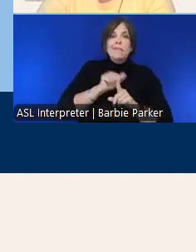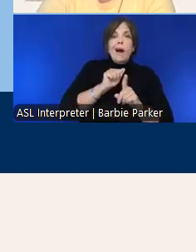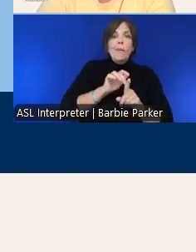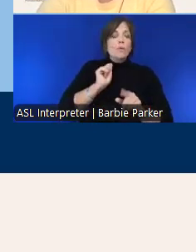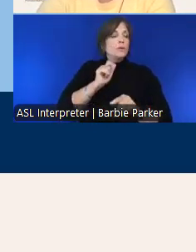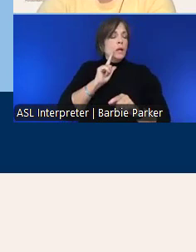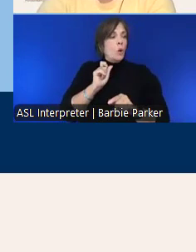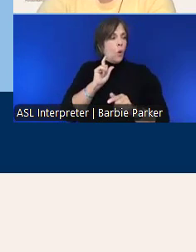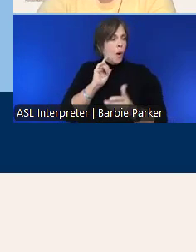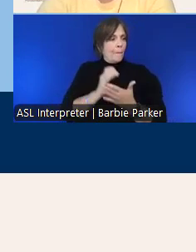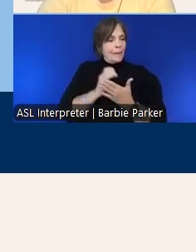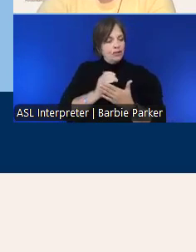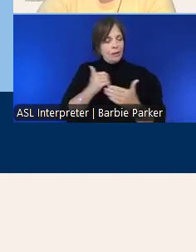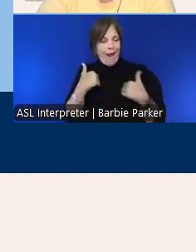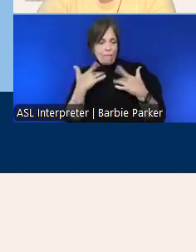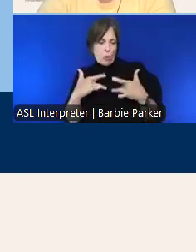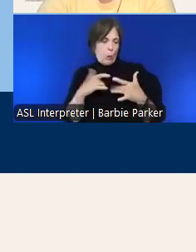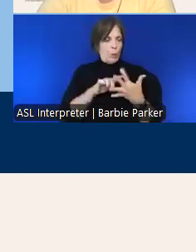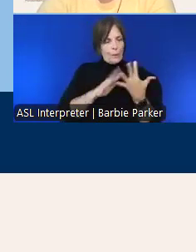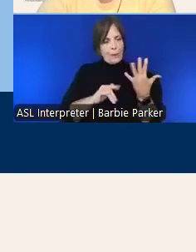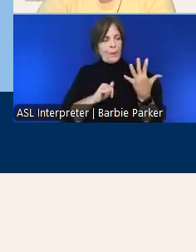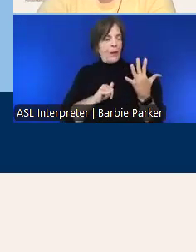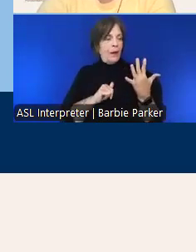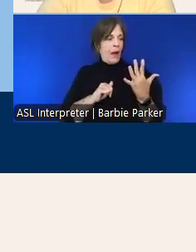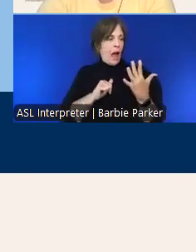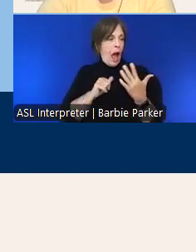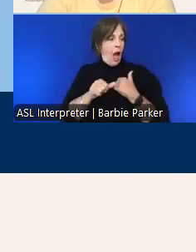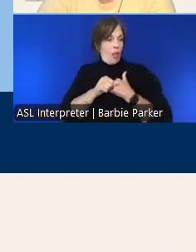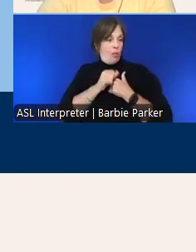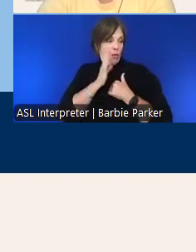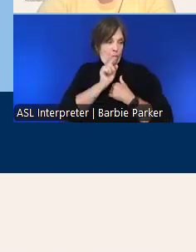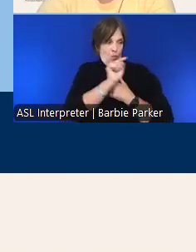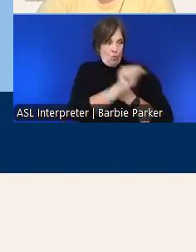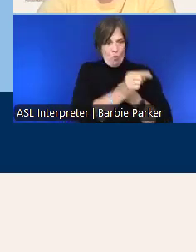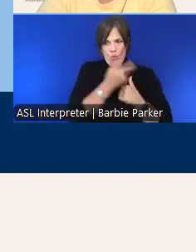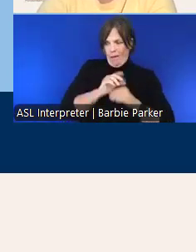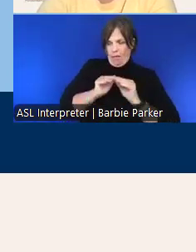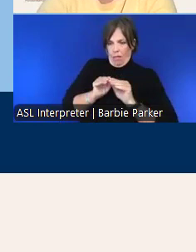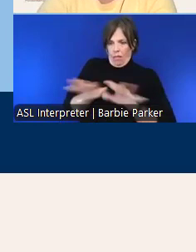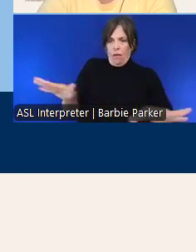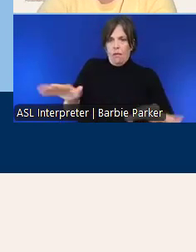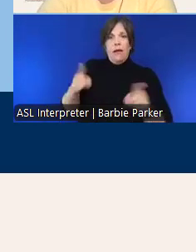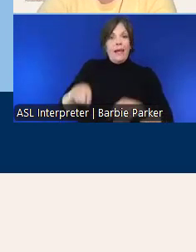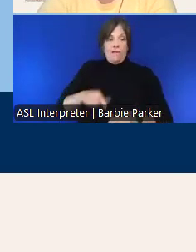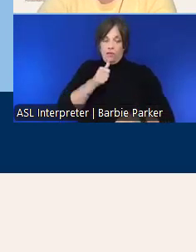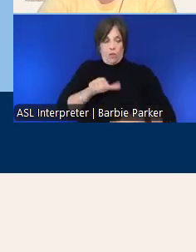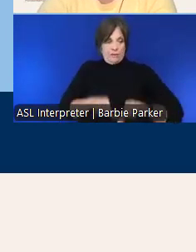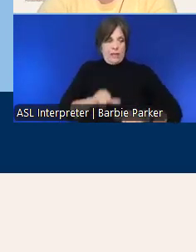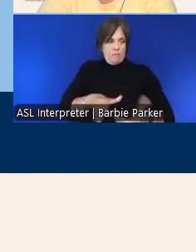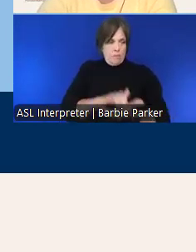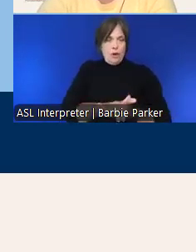to remain in a marriage that is non-consensual. And we have also learned